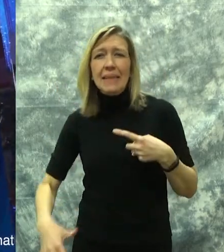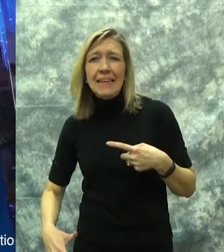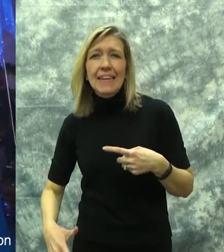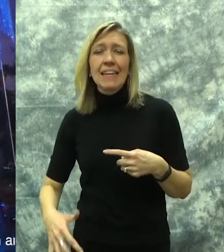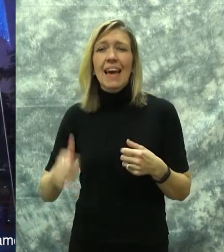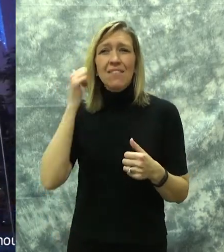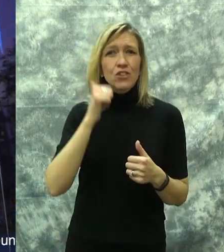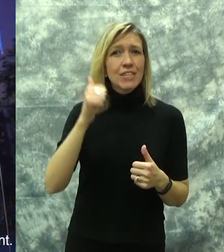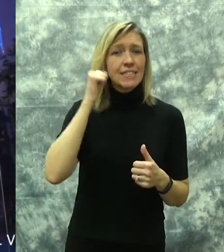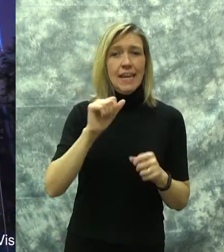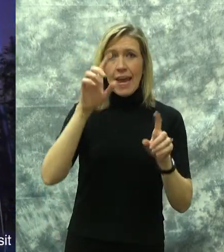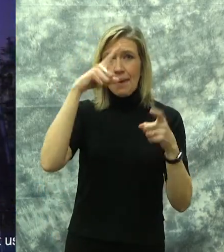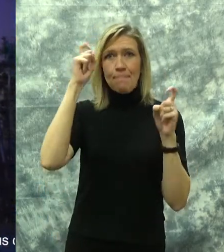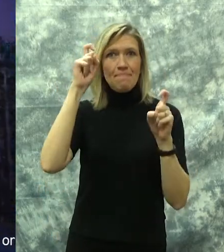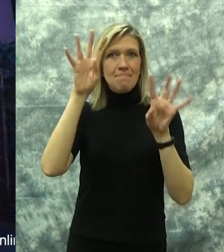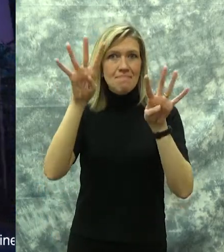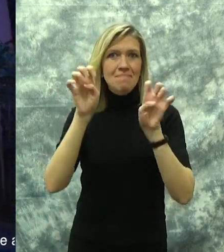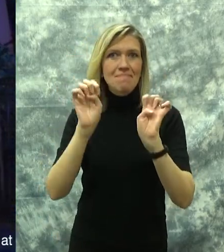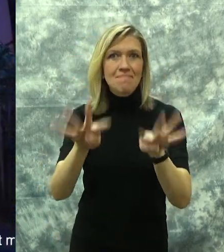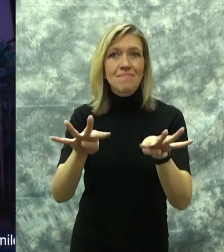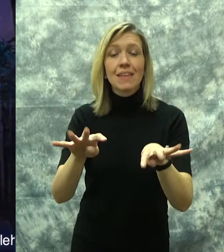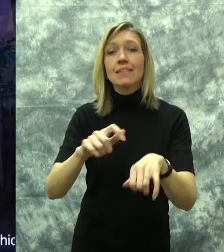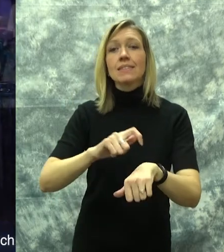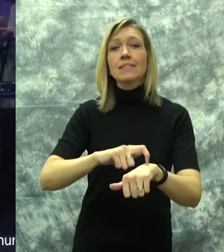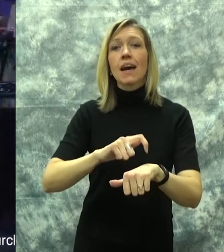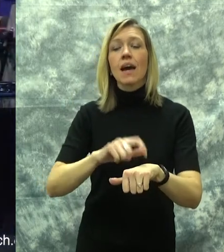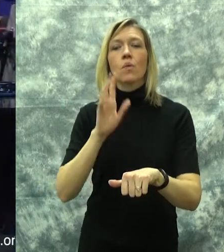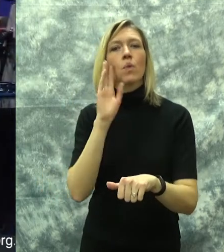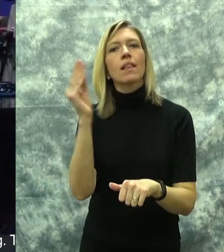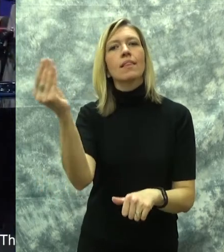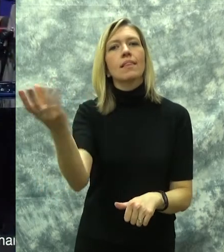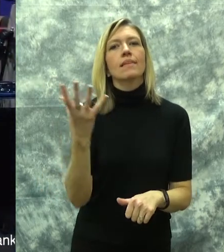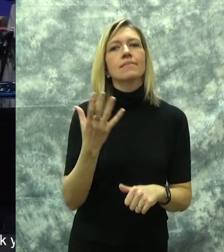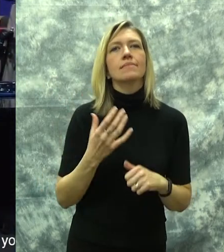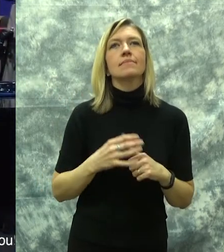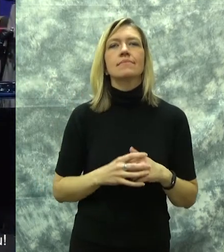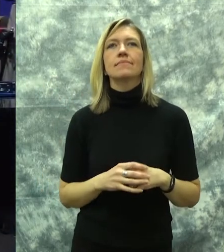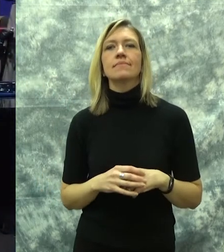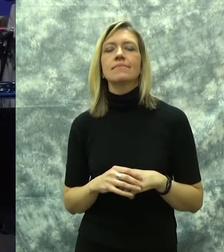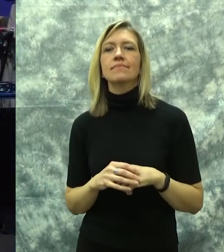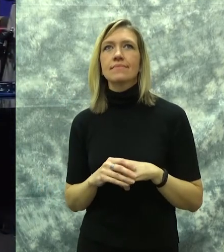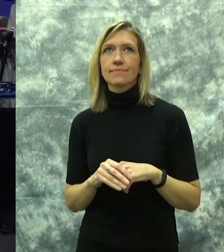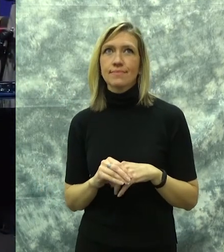a mystery, and time will always tell.